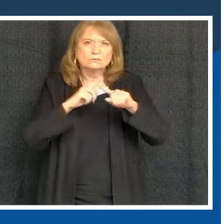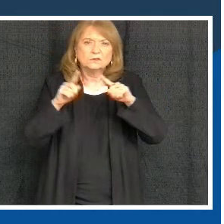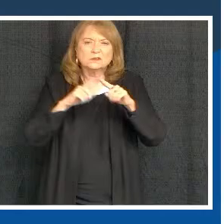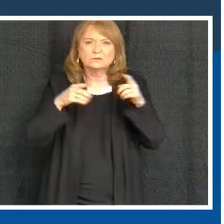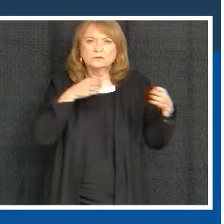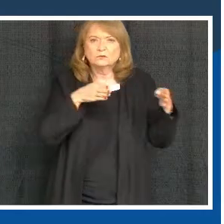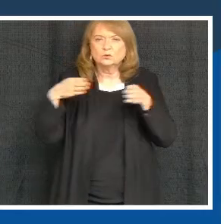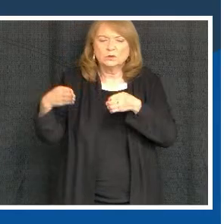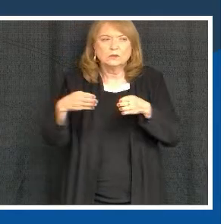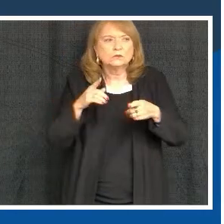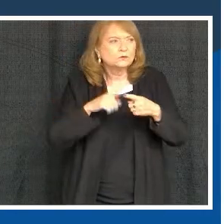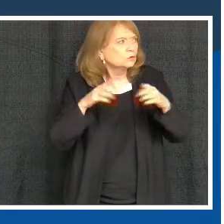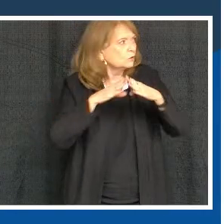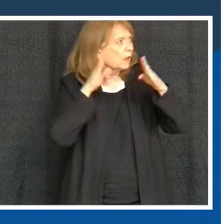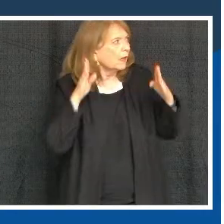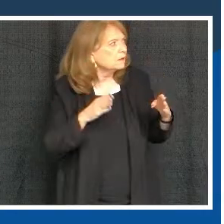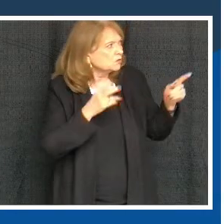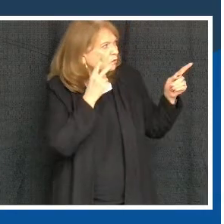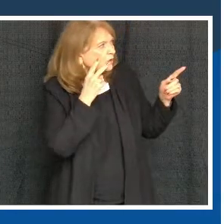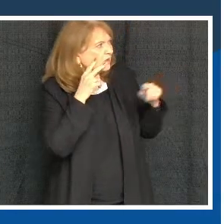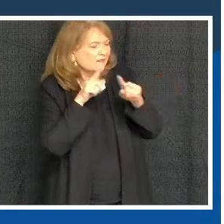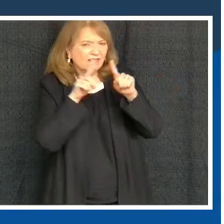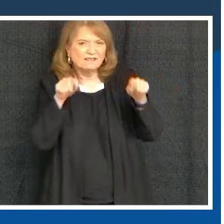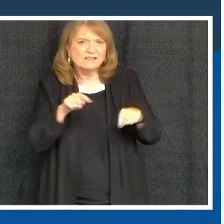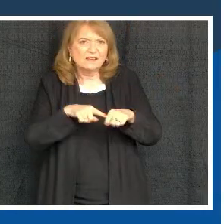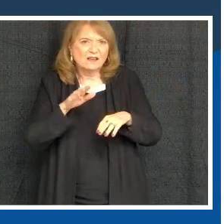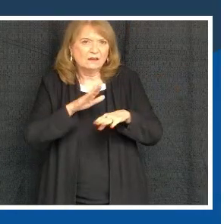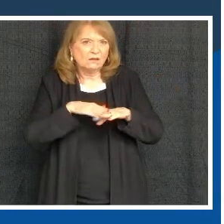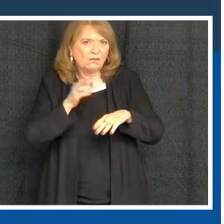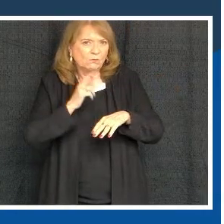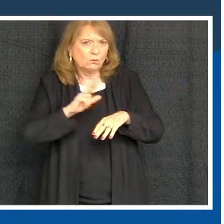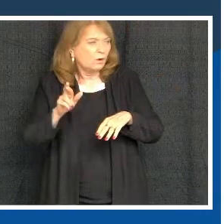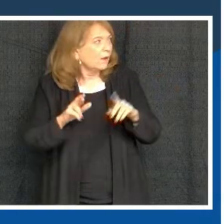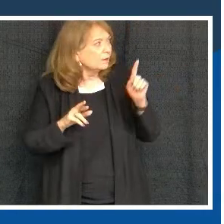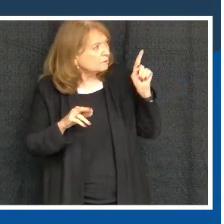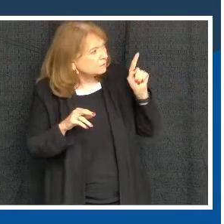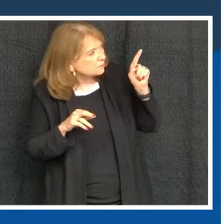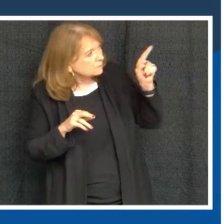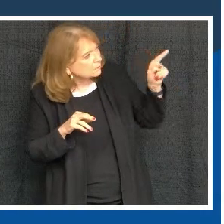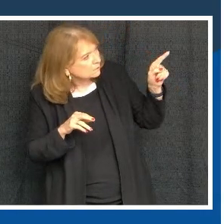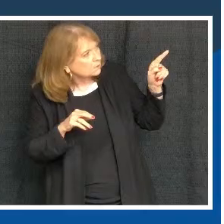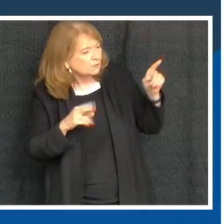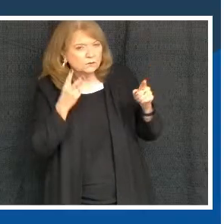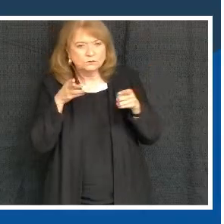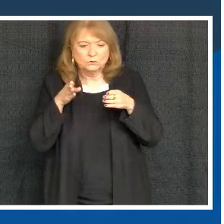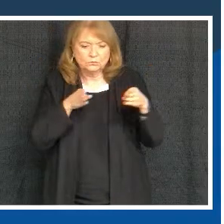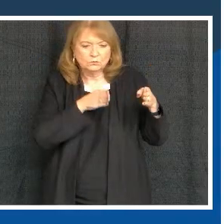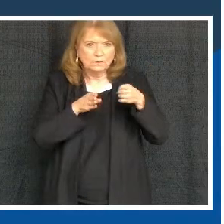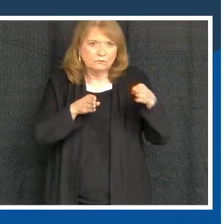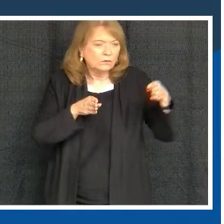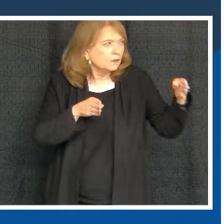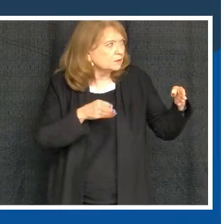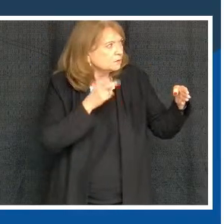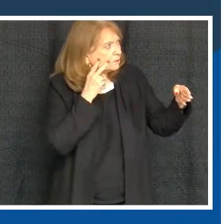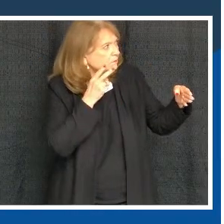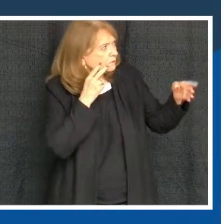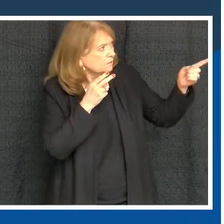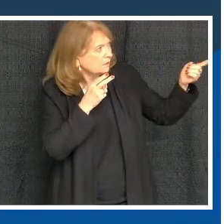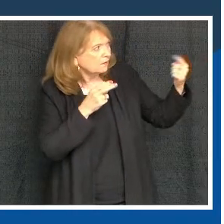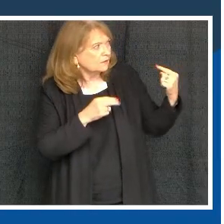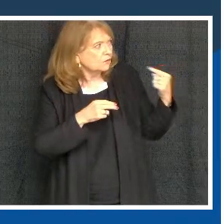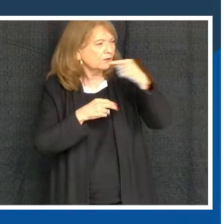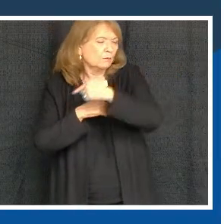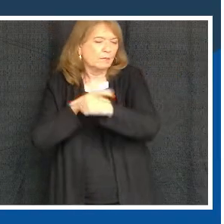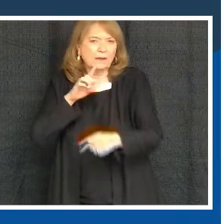And just a little further back, you can see the sign on the right, 2 driveways up. and again, looking back toward